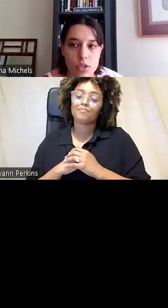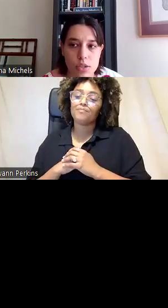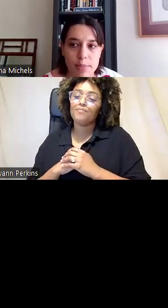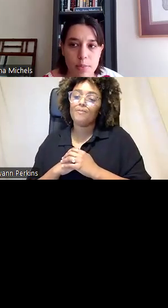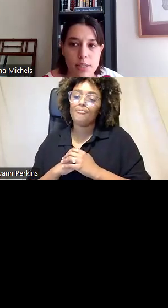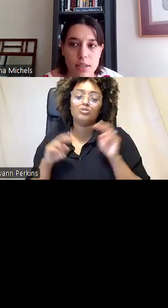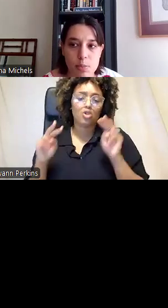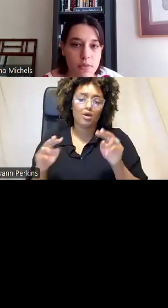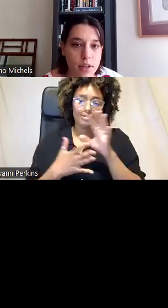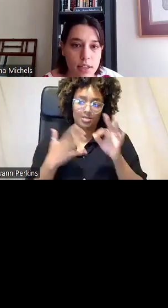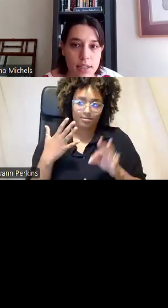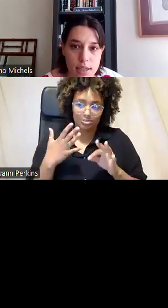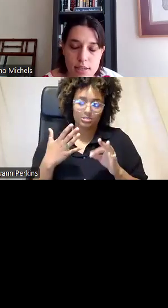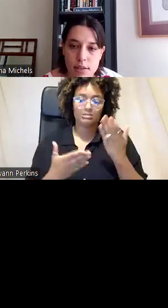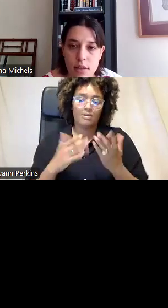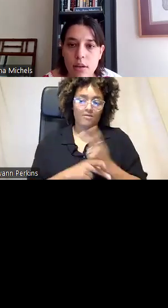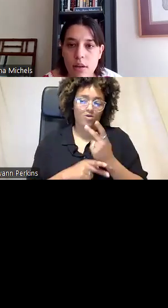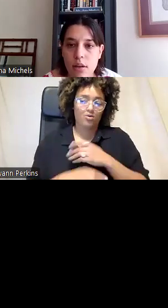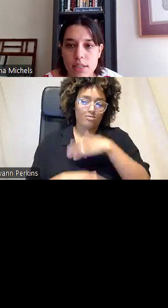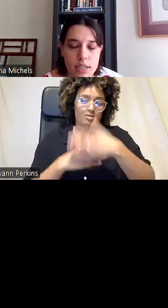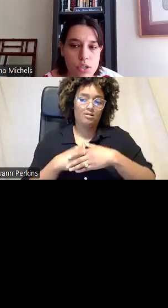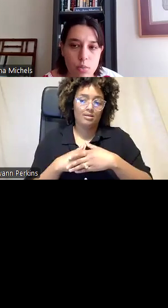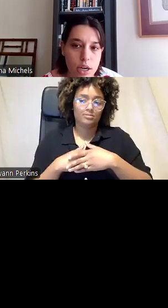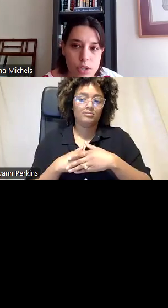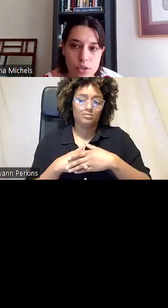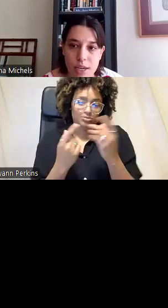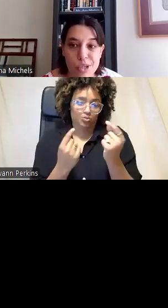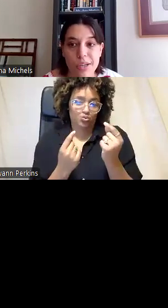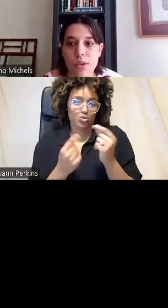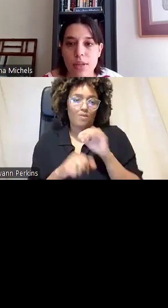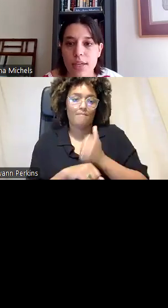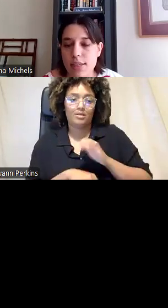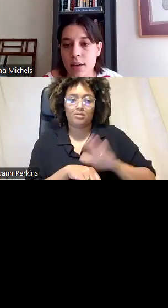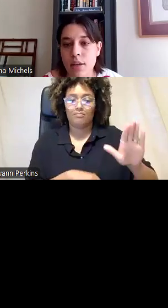relevant additional steps based on specific client needs. These additional precautions